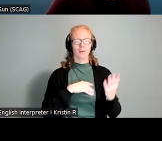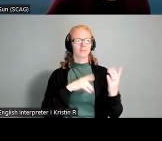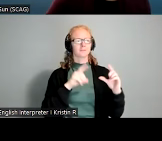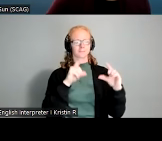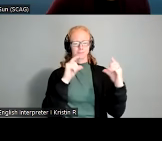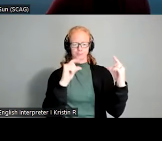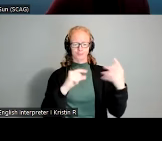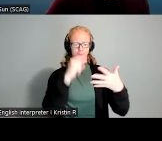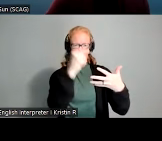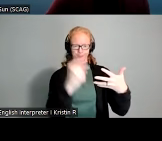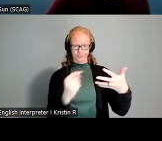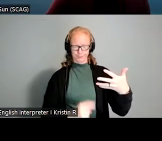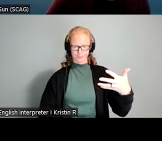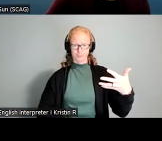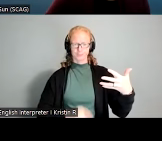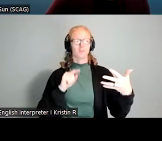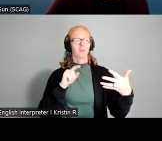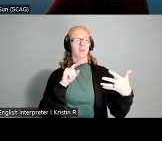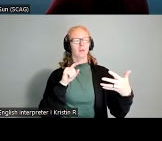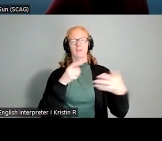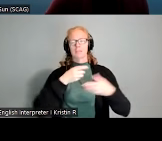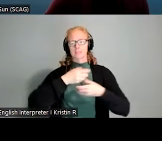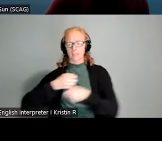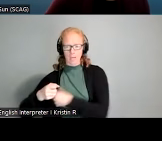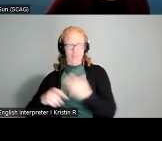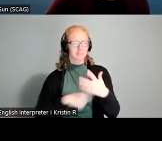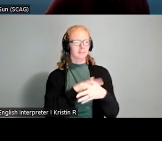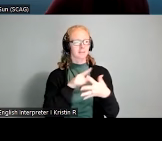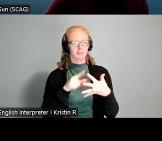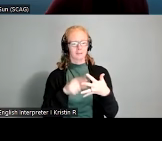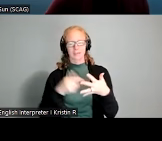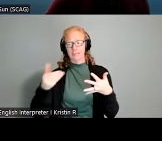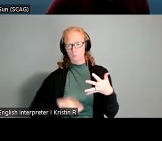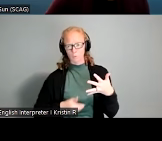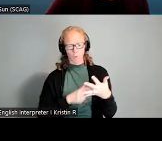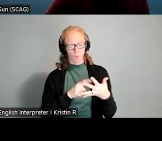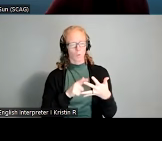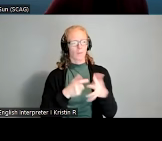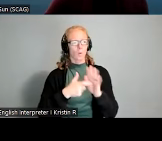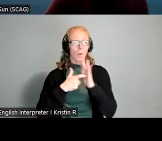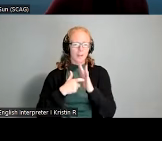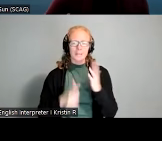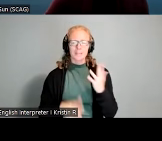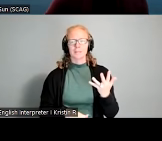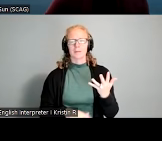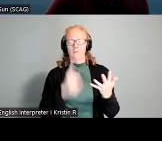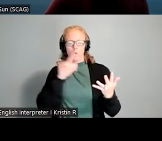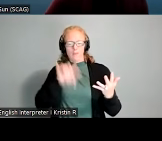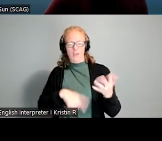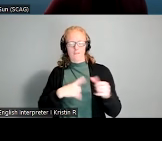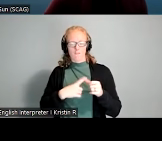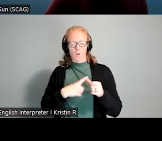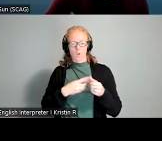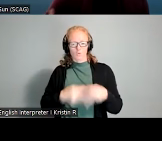quickly summarize the components of project, what are the SQL guiding requirements for the draft